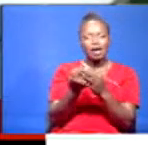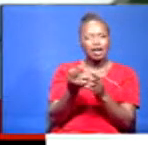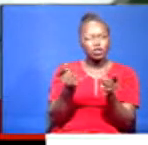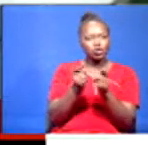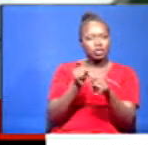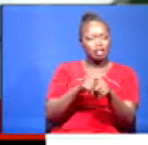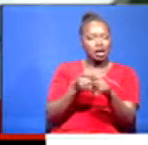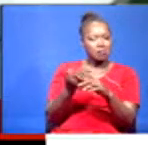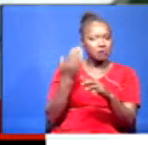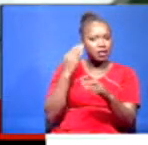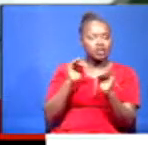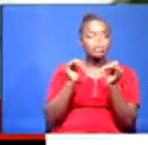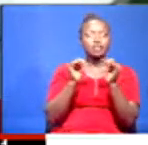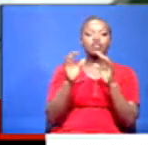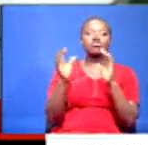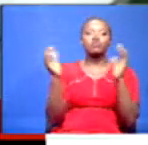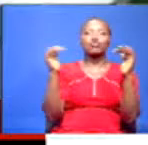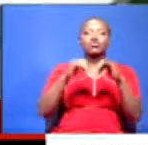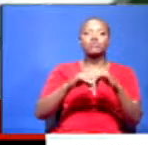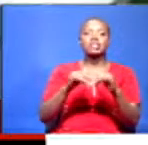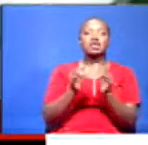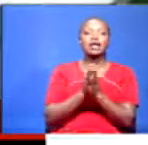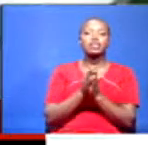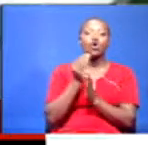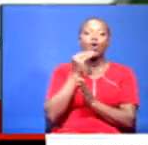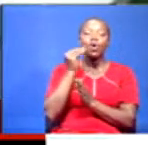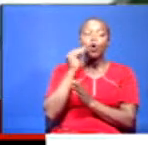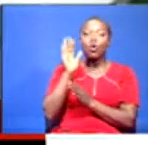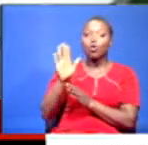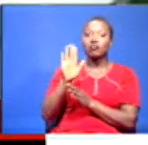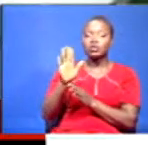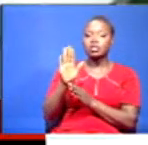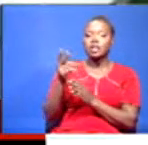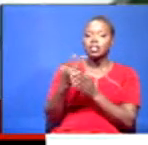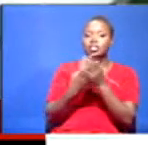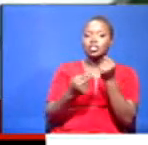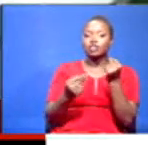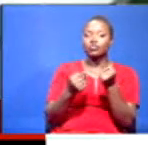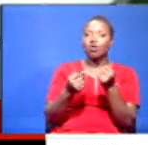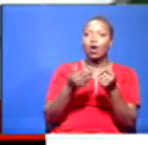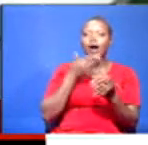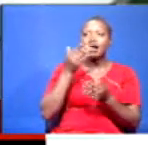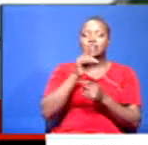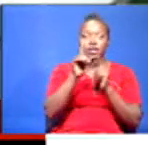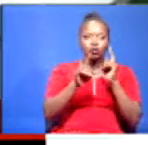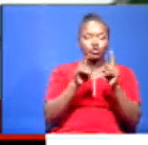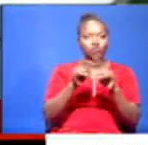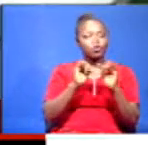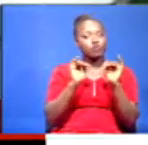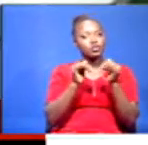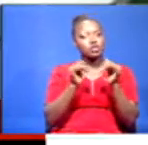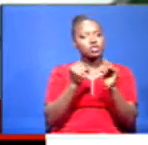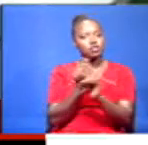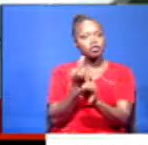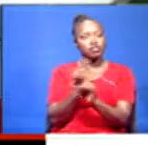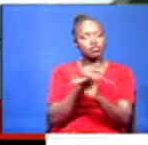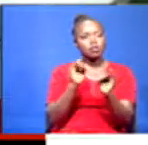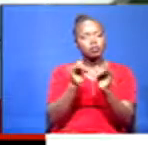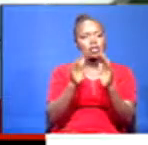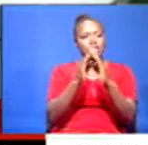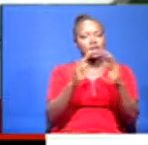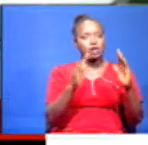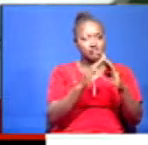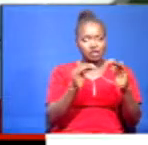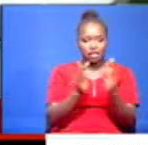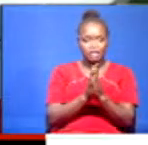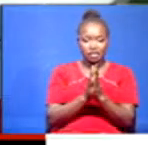news conference at Raila's current residence. The duo fielded questions from journalists from various media houses